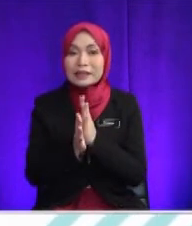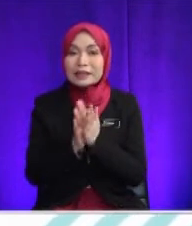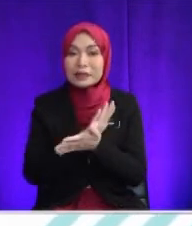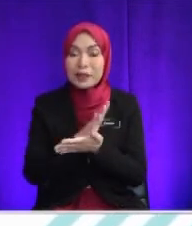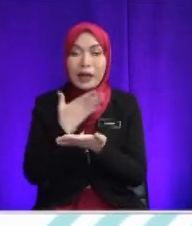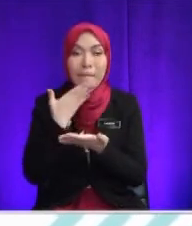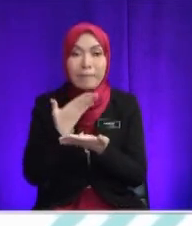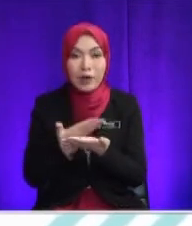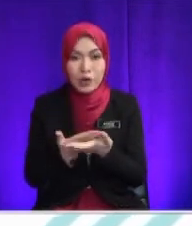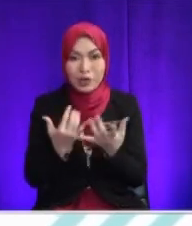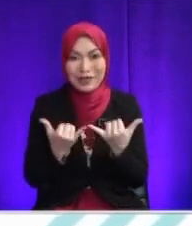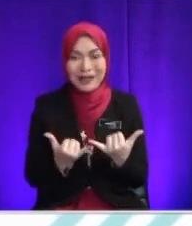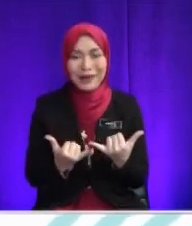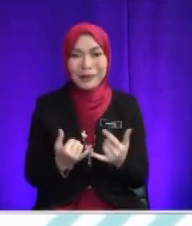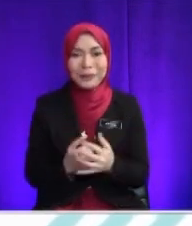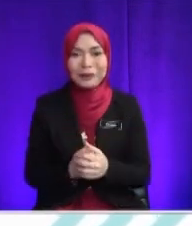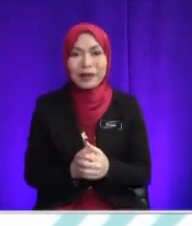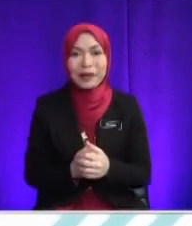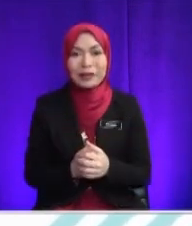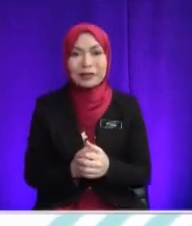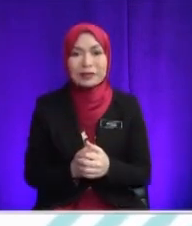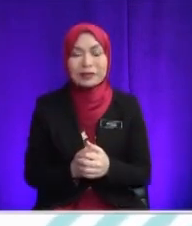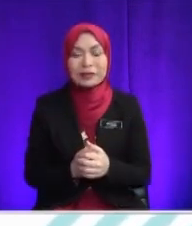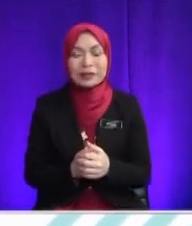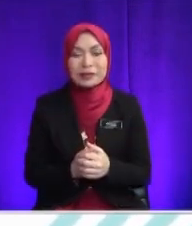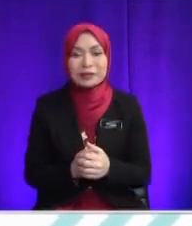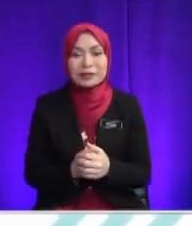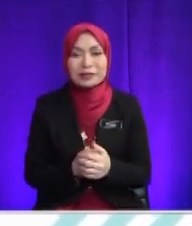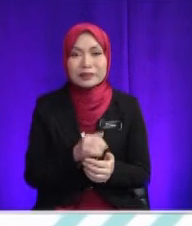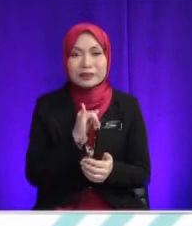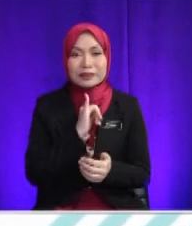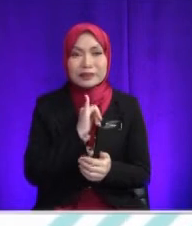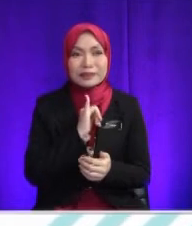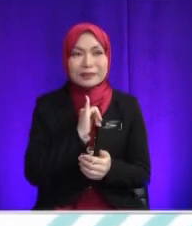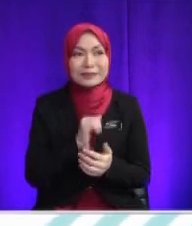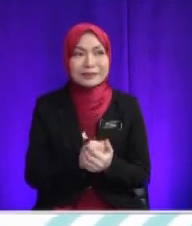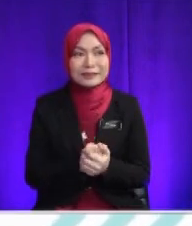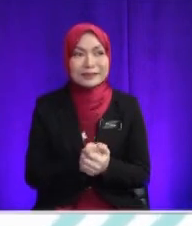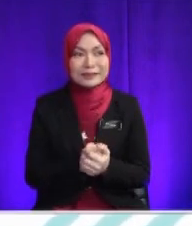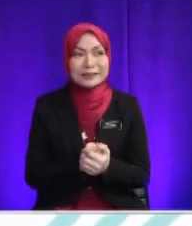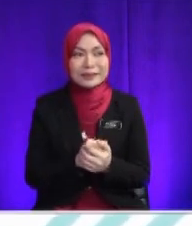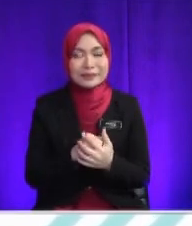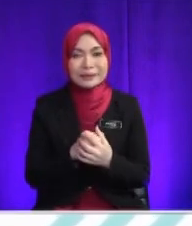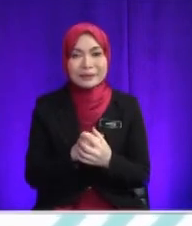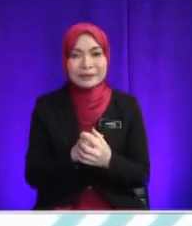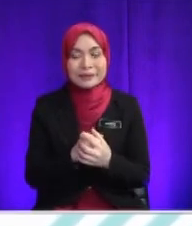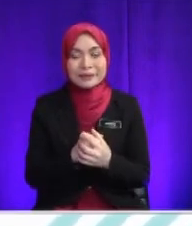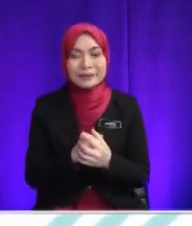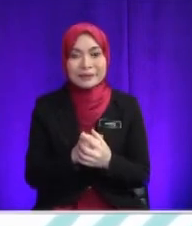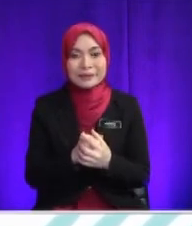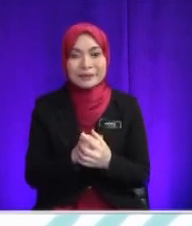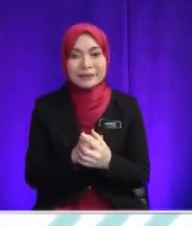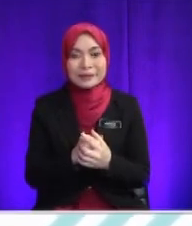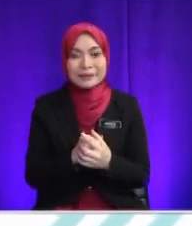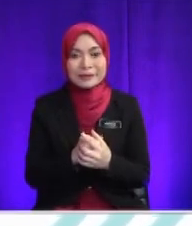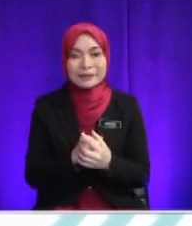could be C because she thinks people treat her unfairly. Okay, so the keyword over there, she told people that she already changed, but